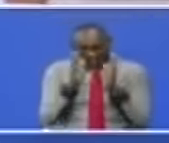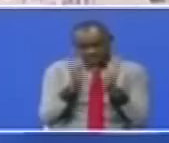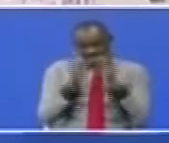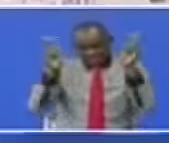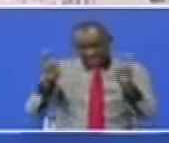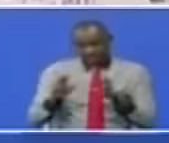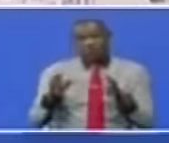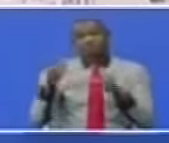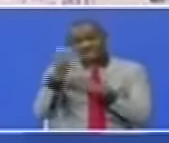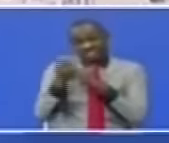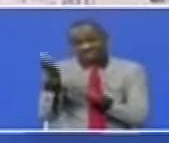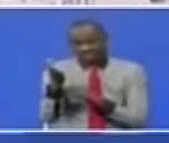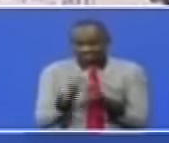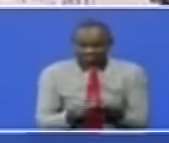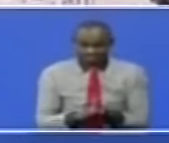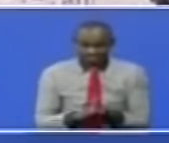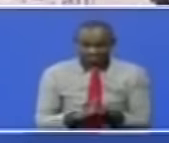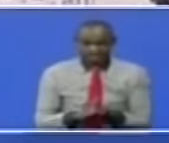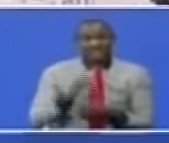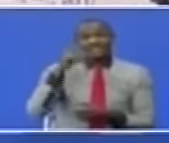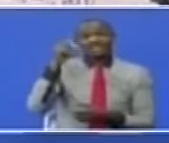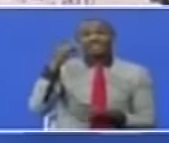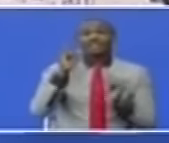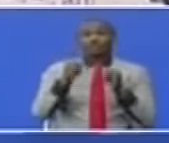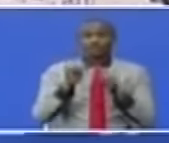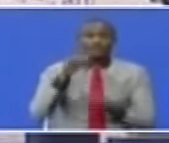the international community. Francis Ontomo, KTN News, Mombasa.